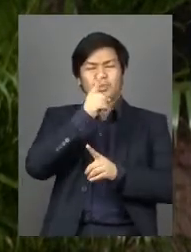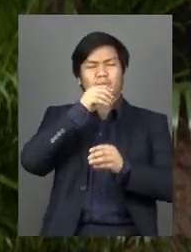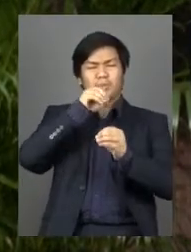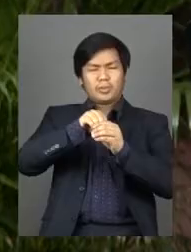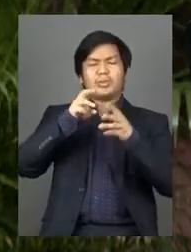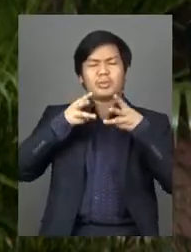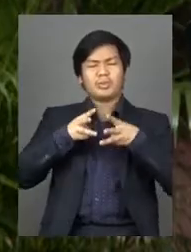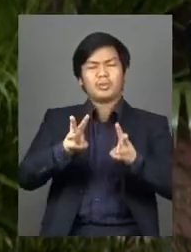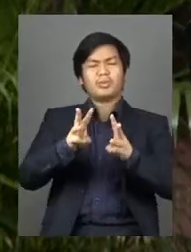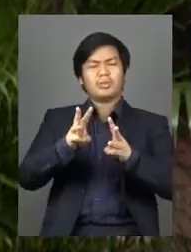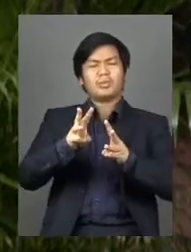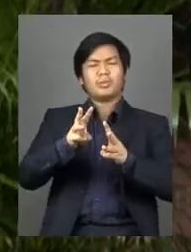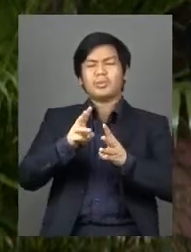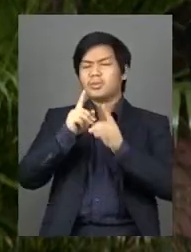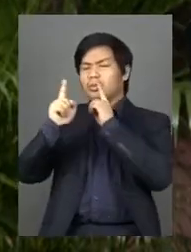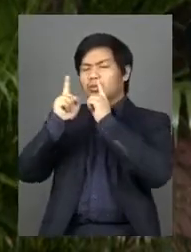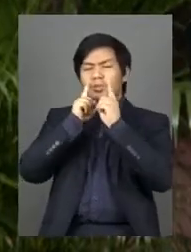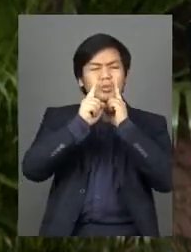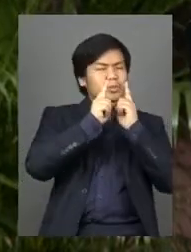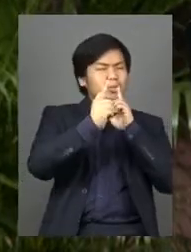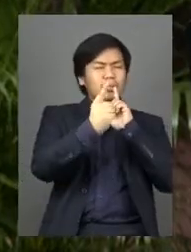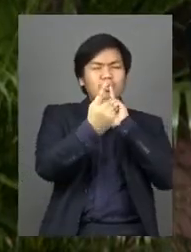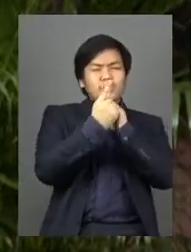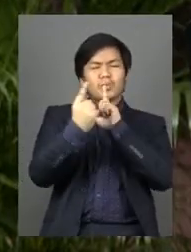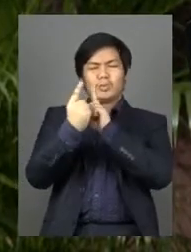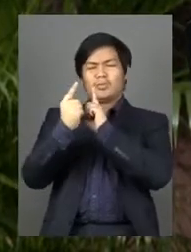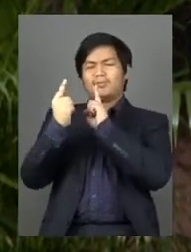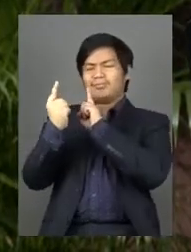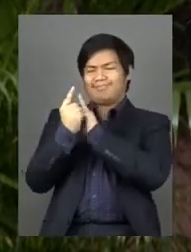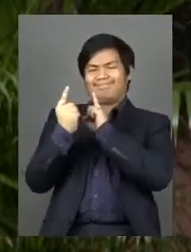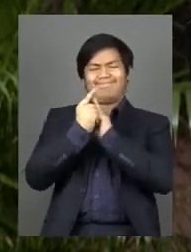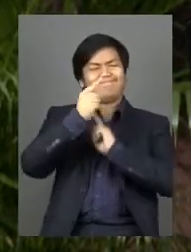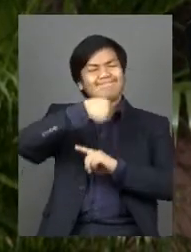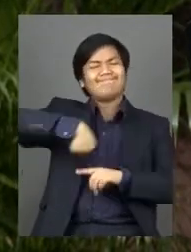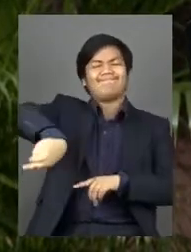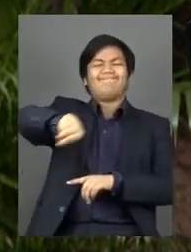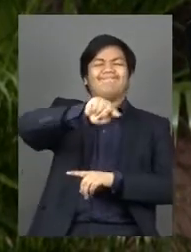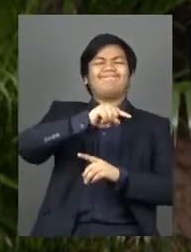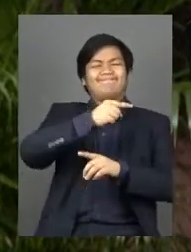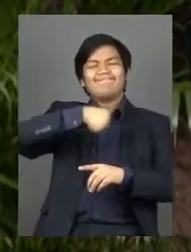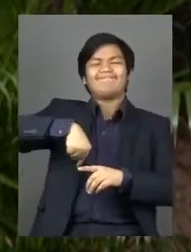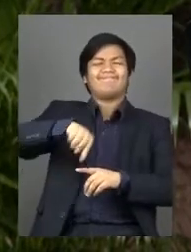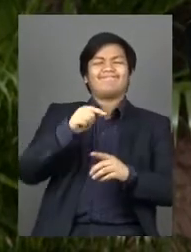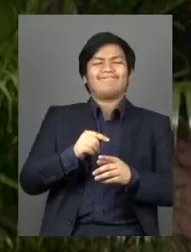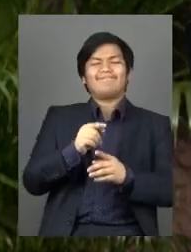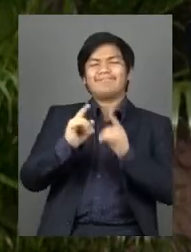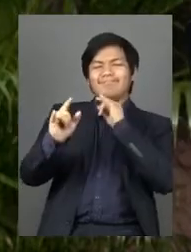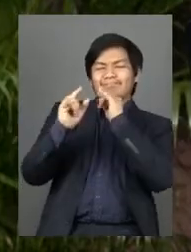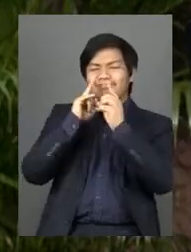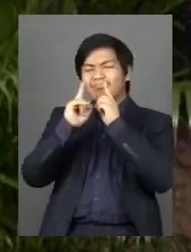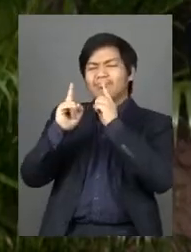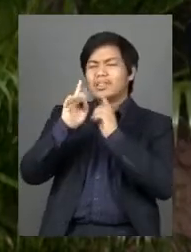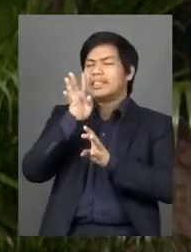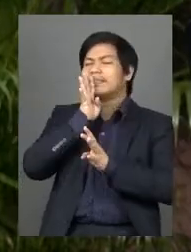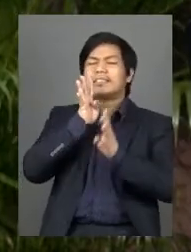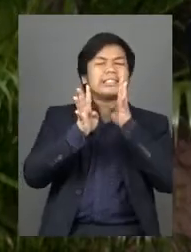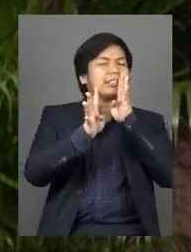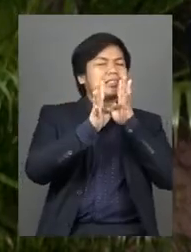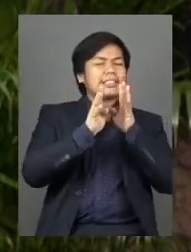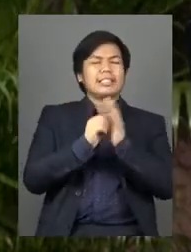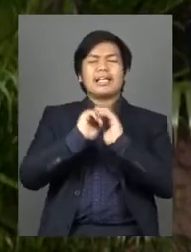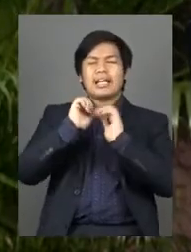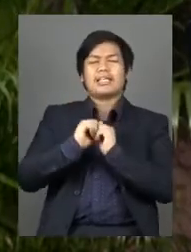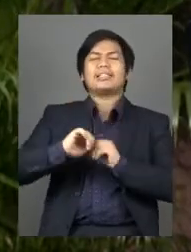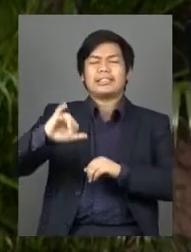we relate to one another, the way we fellowship with one another, the way we interact with each other today, that it will